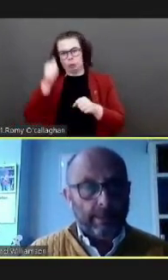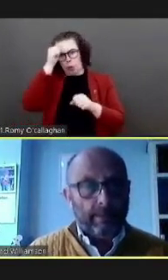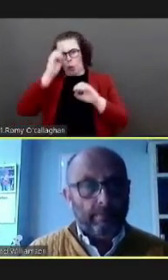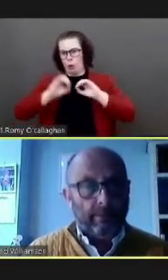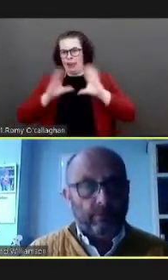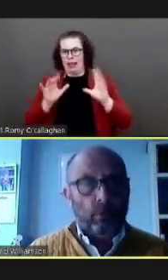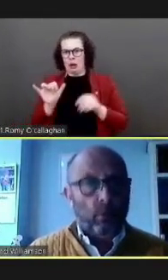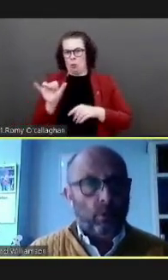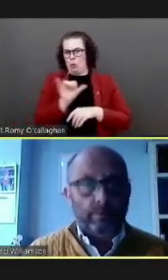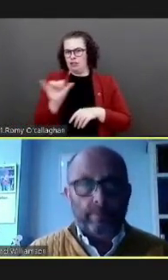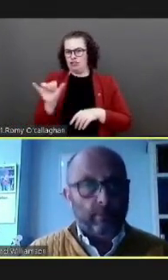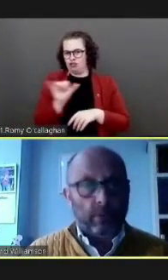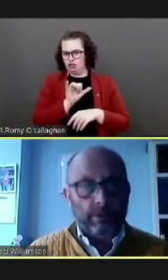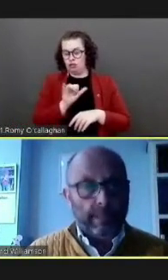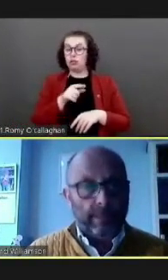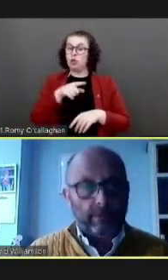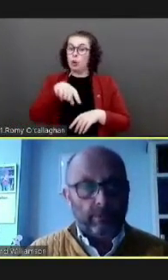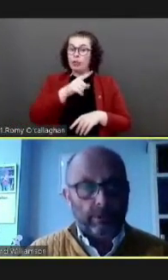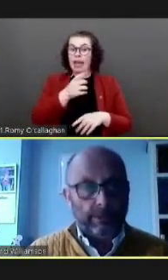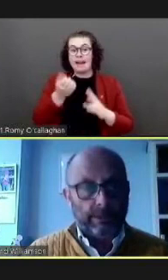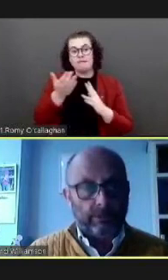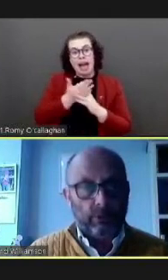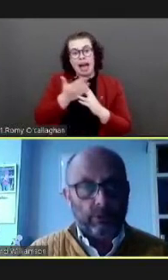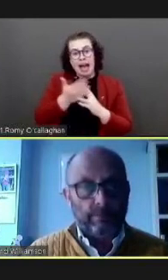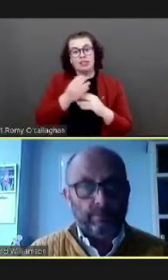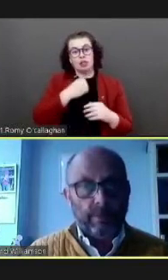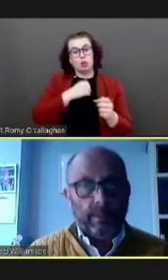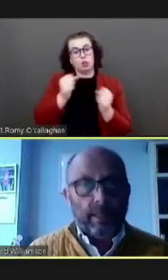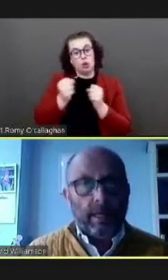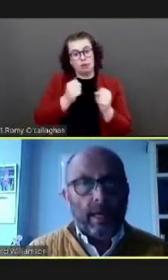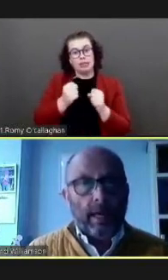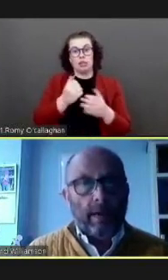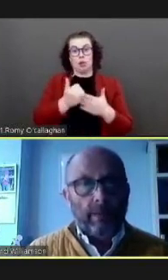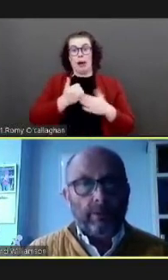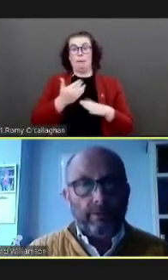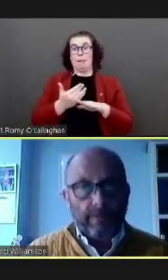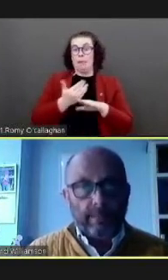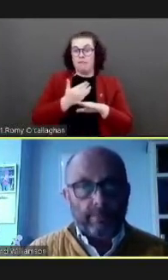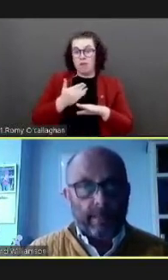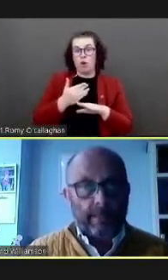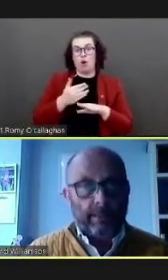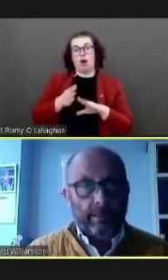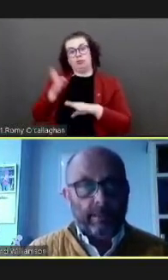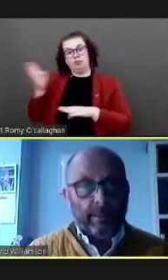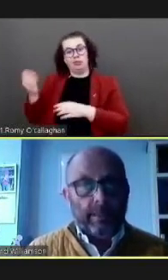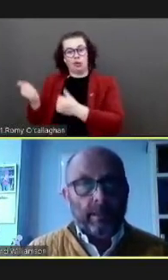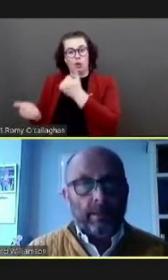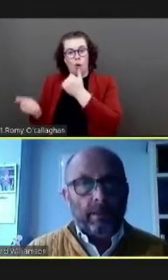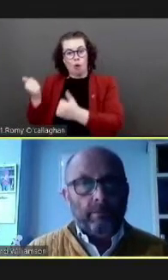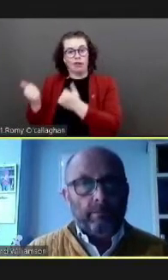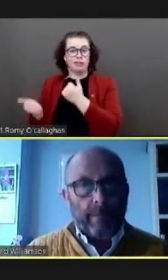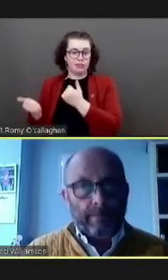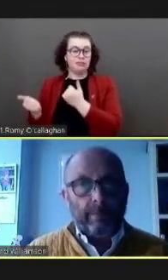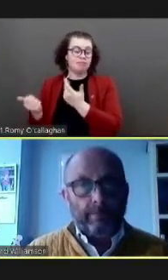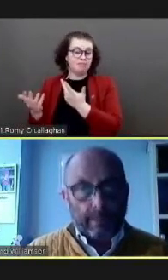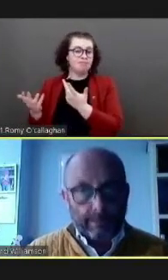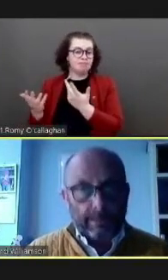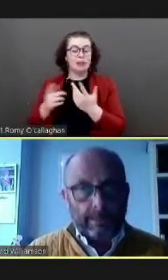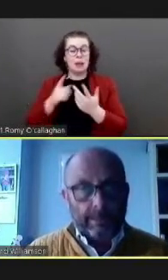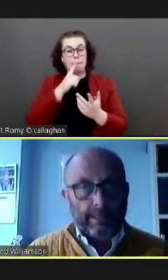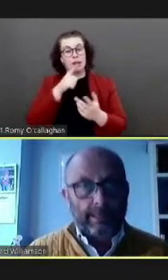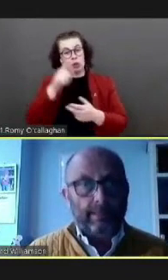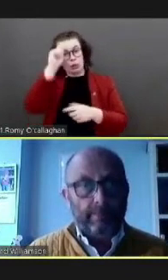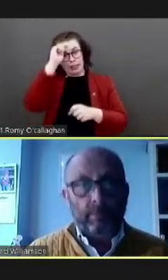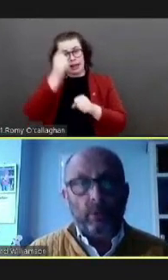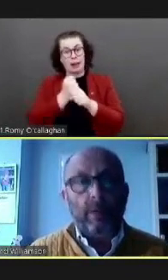services before people go down the criminal justice route. And when you think about it, people in